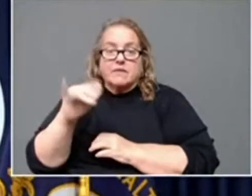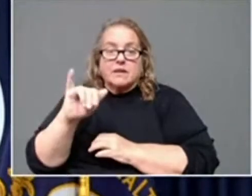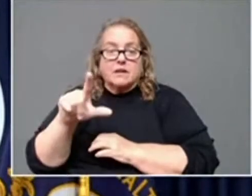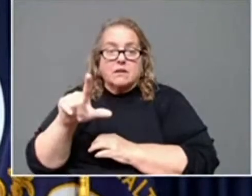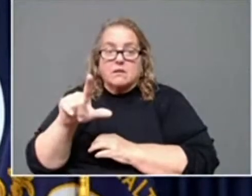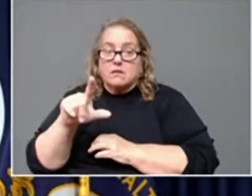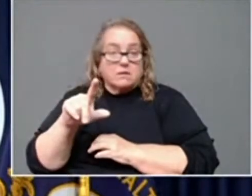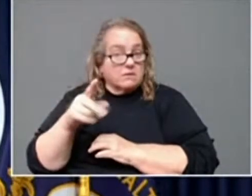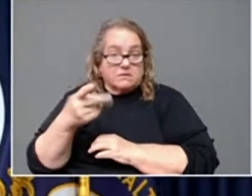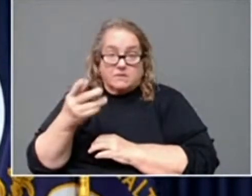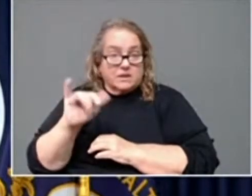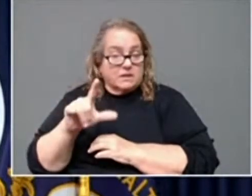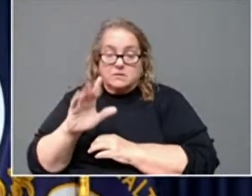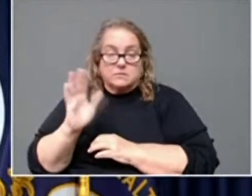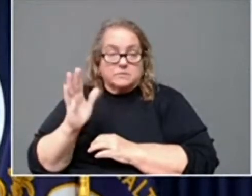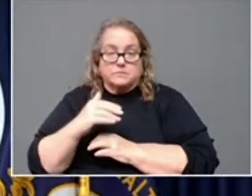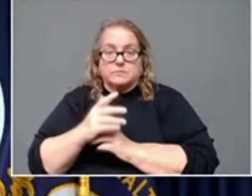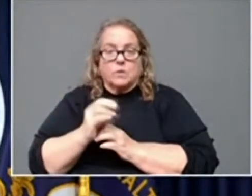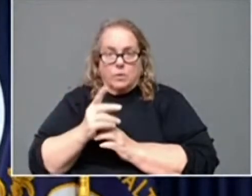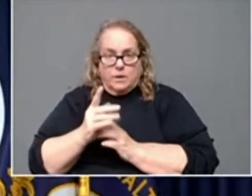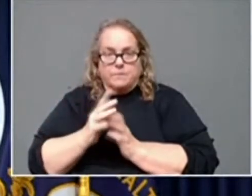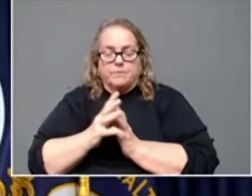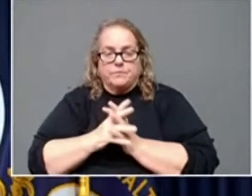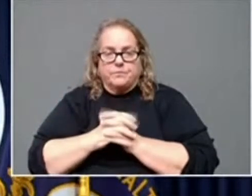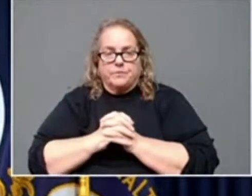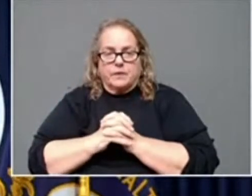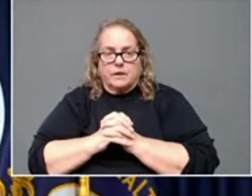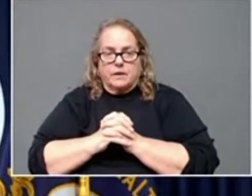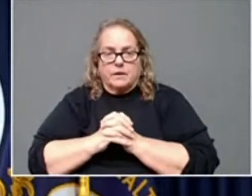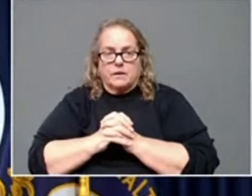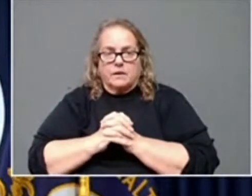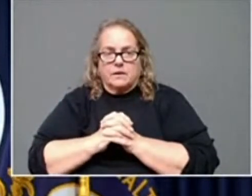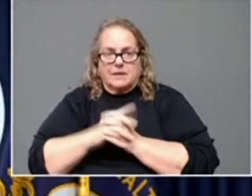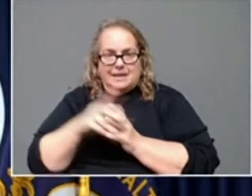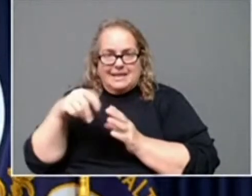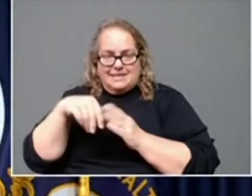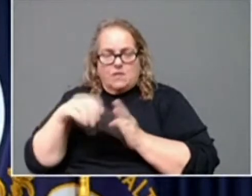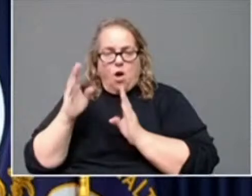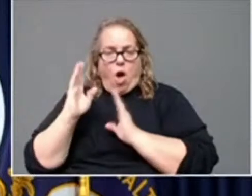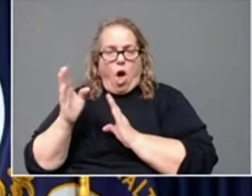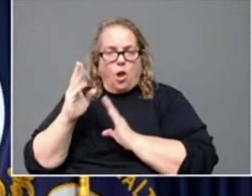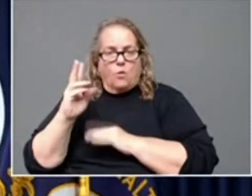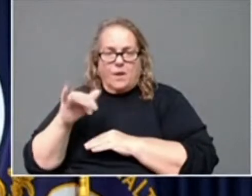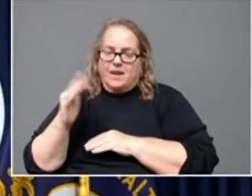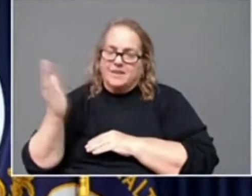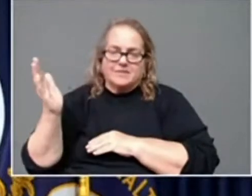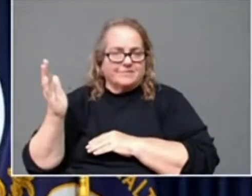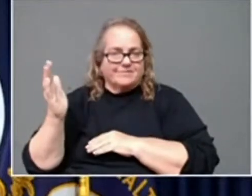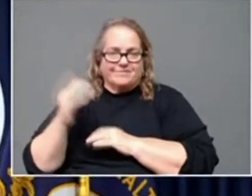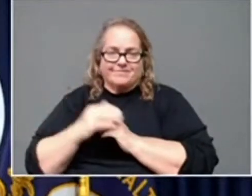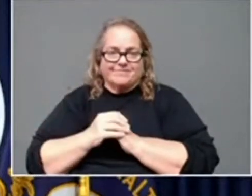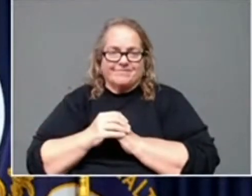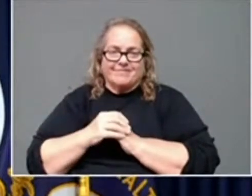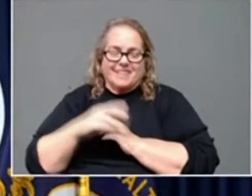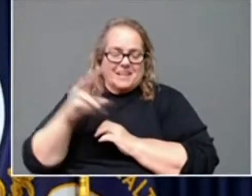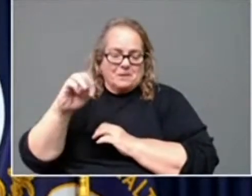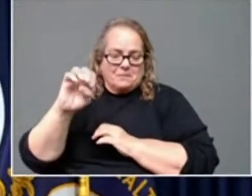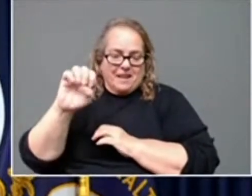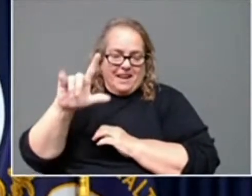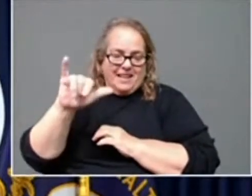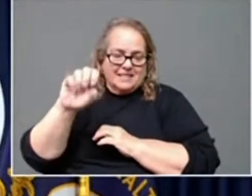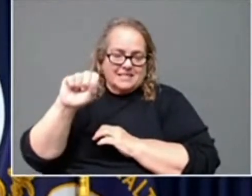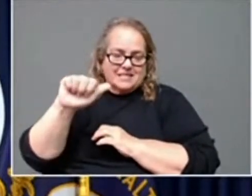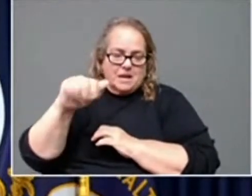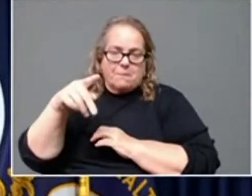Phil's in the hall. He therefore forfeits its right to ask questions. Melissa Patrick. Yeah. Melissa.